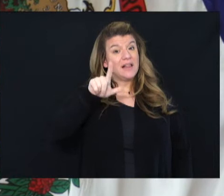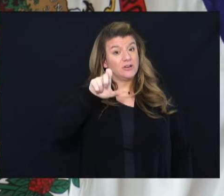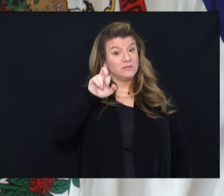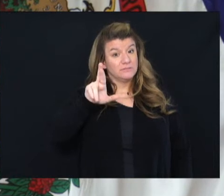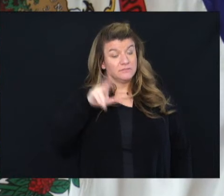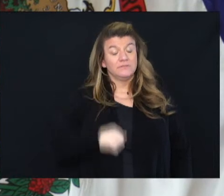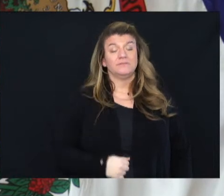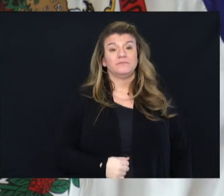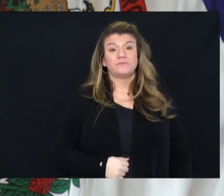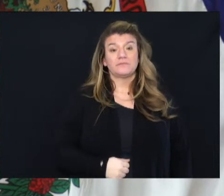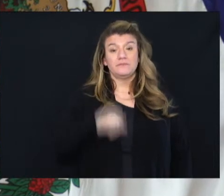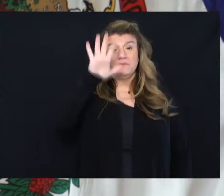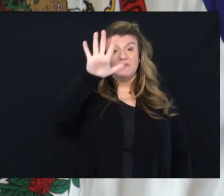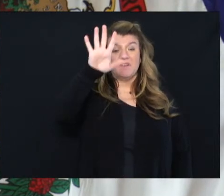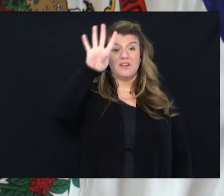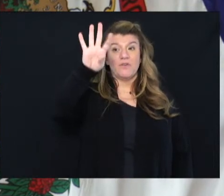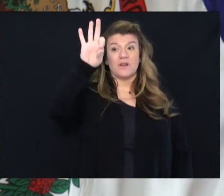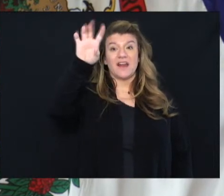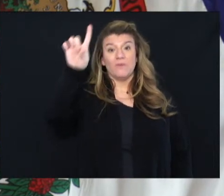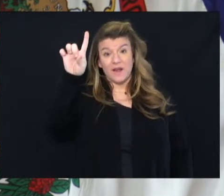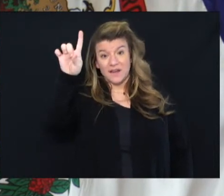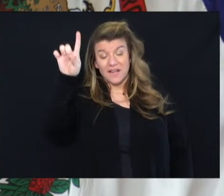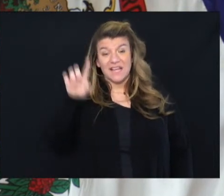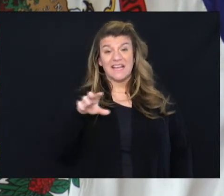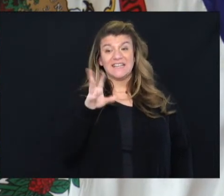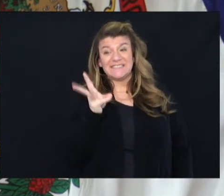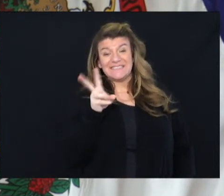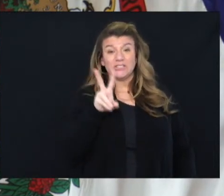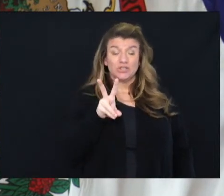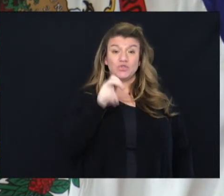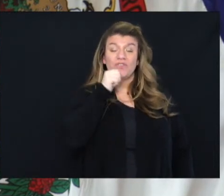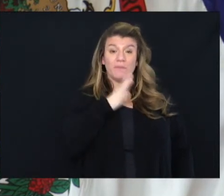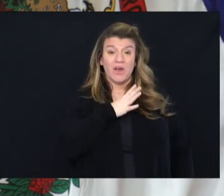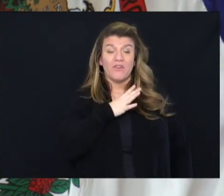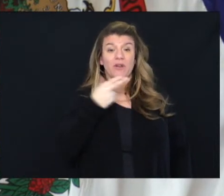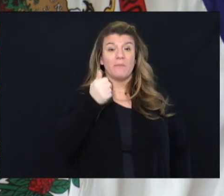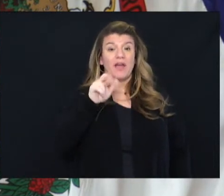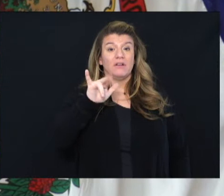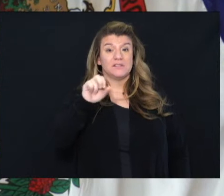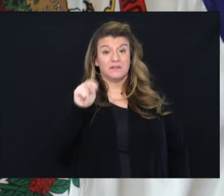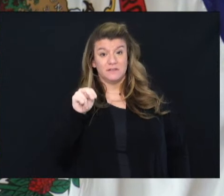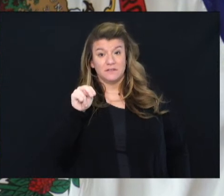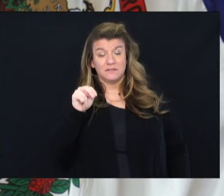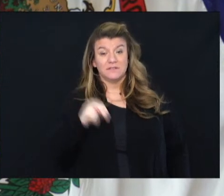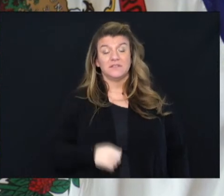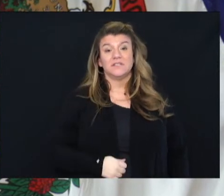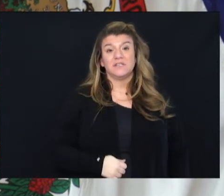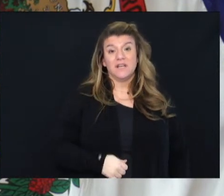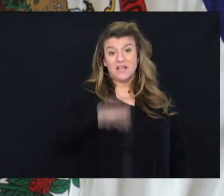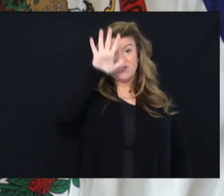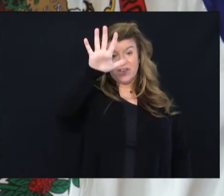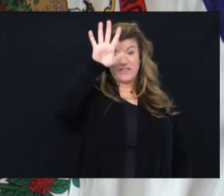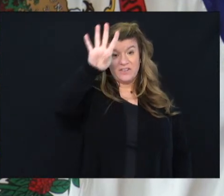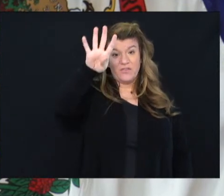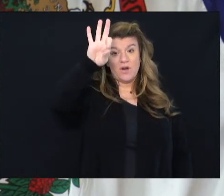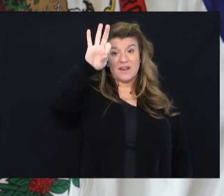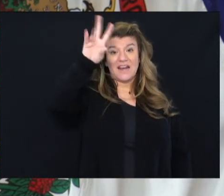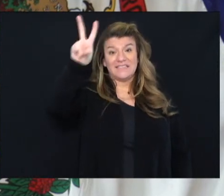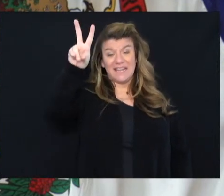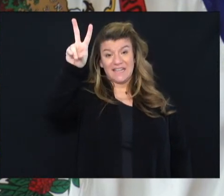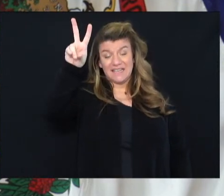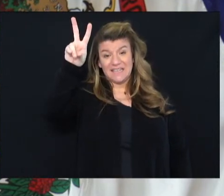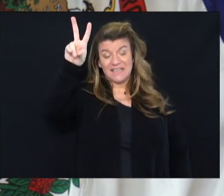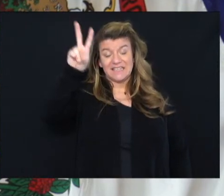County. The 5,491st death is a 62-year-old female from Harrison County. The 5,492nd